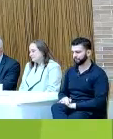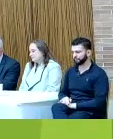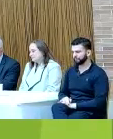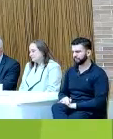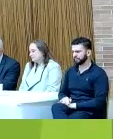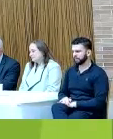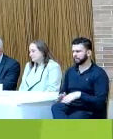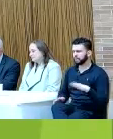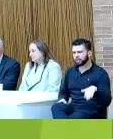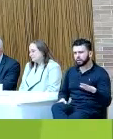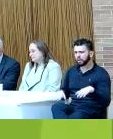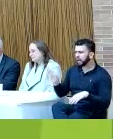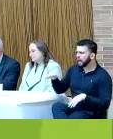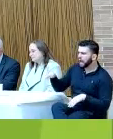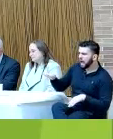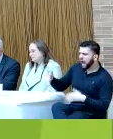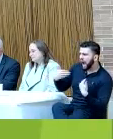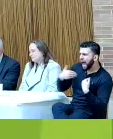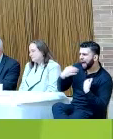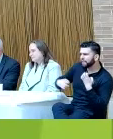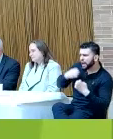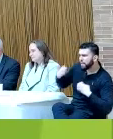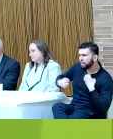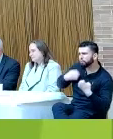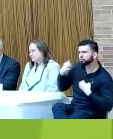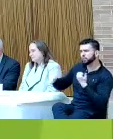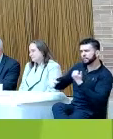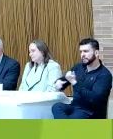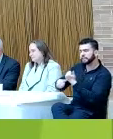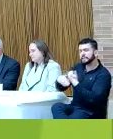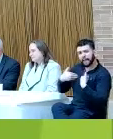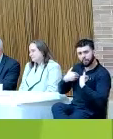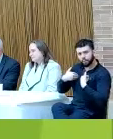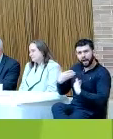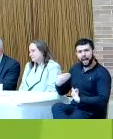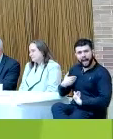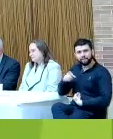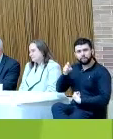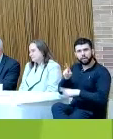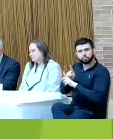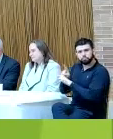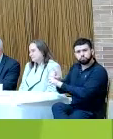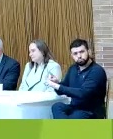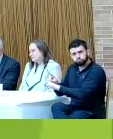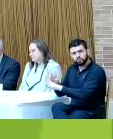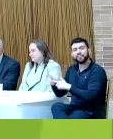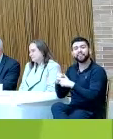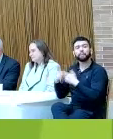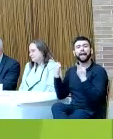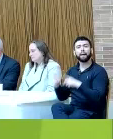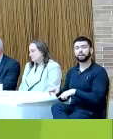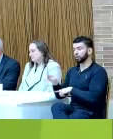well I have an emotional assistance animal um the realtor at that point in time